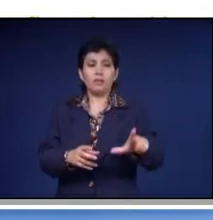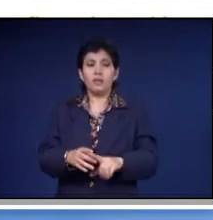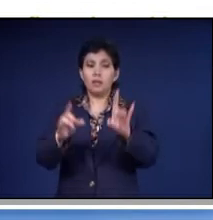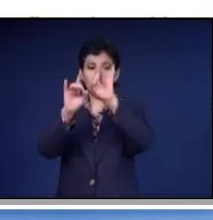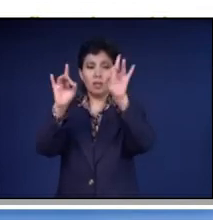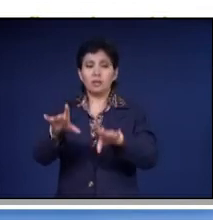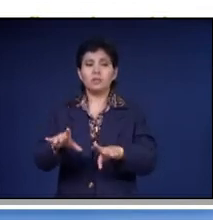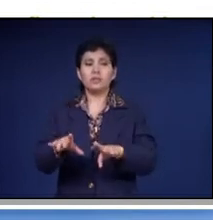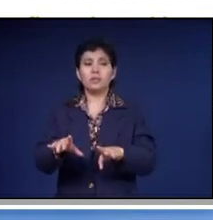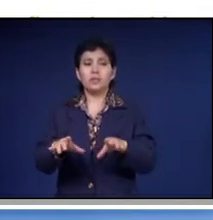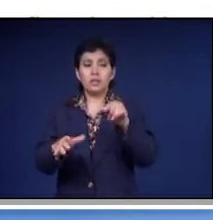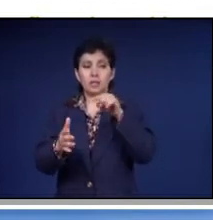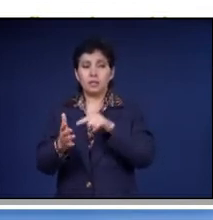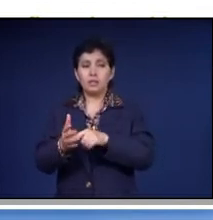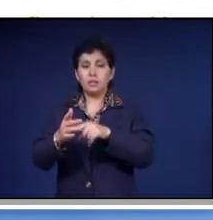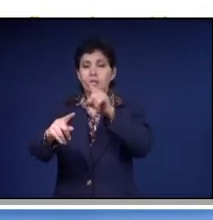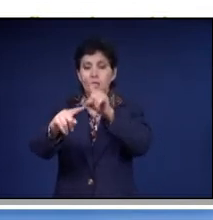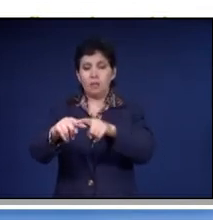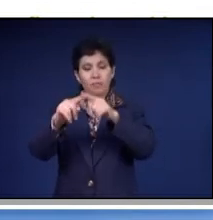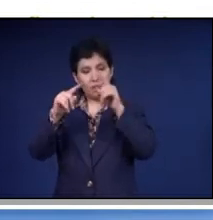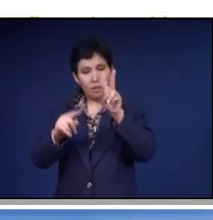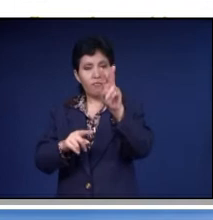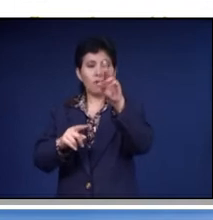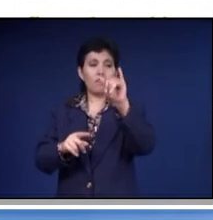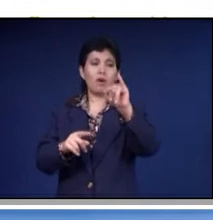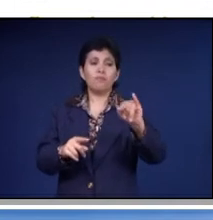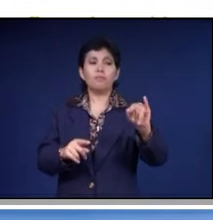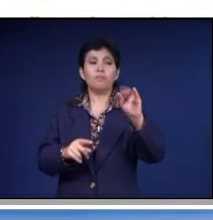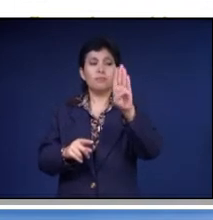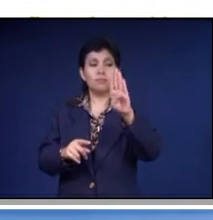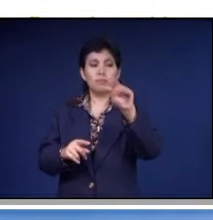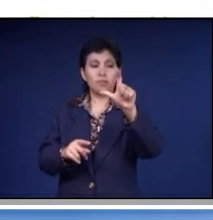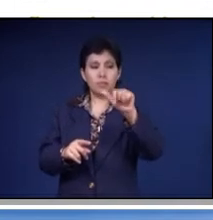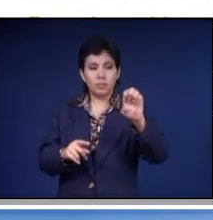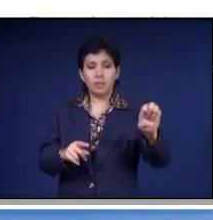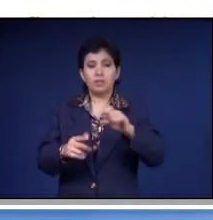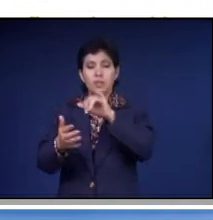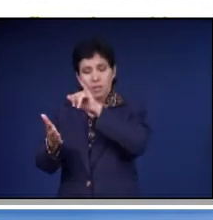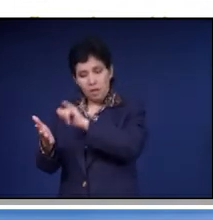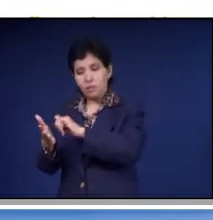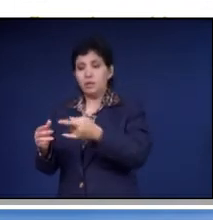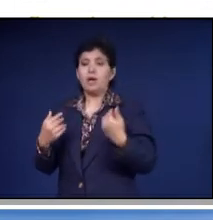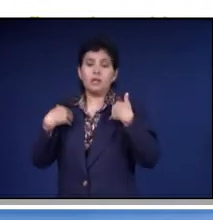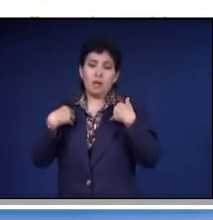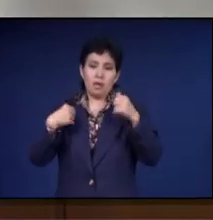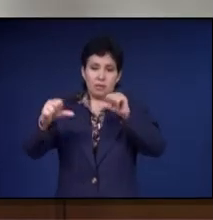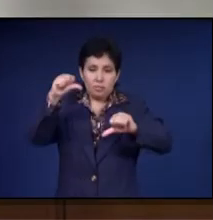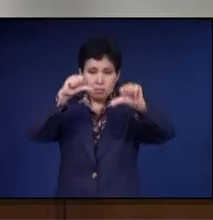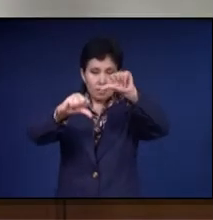one just now we talked about is the independent variable, which is the variable manipulated by the experimenter.